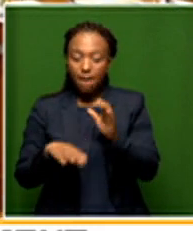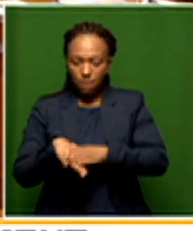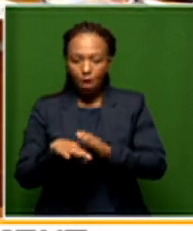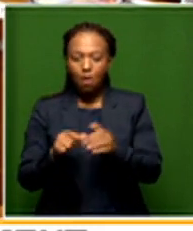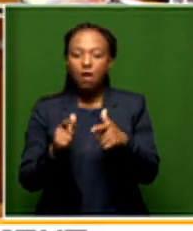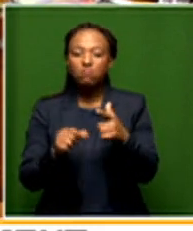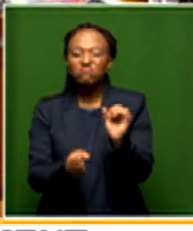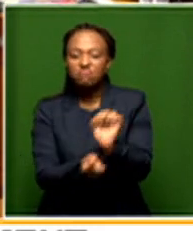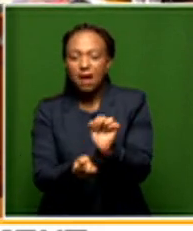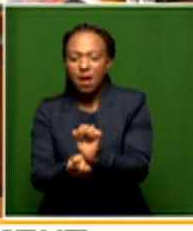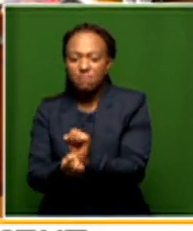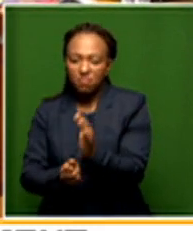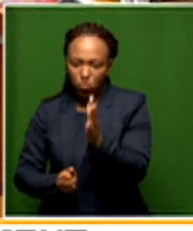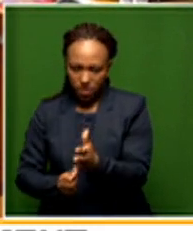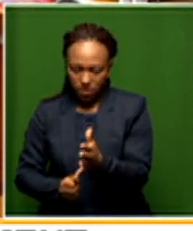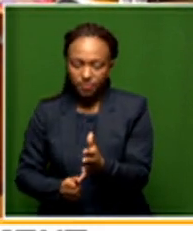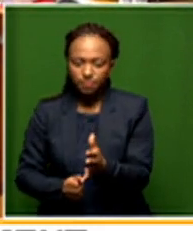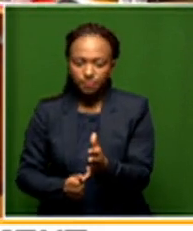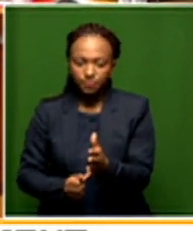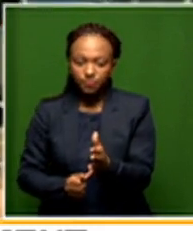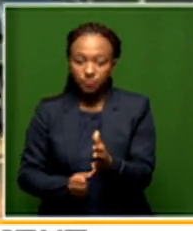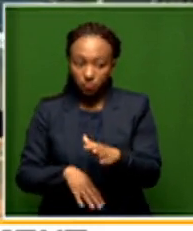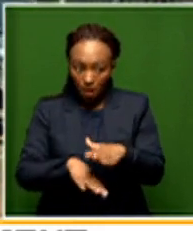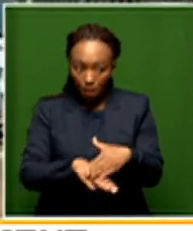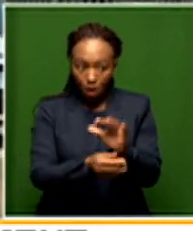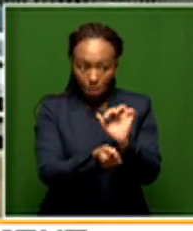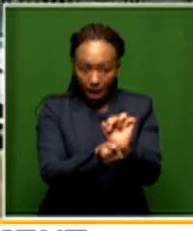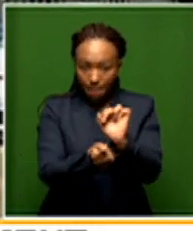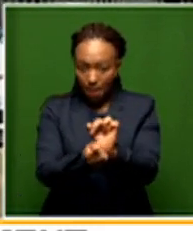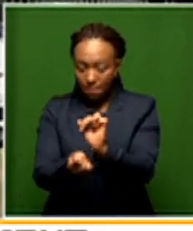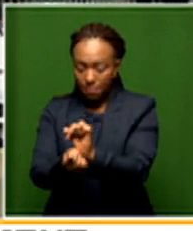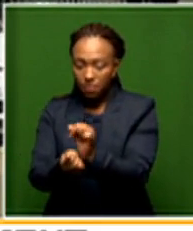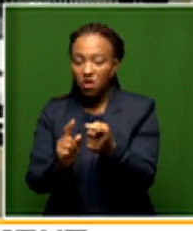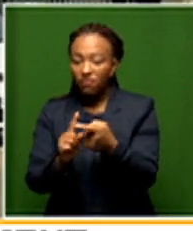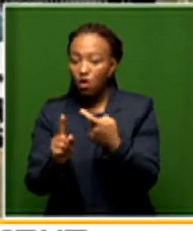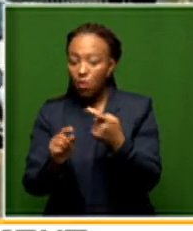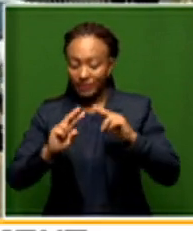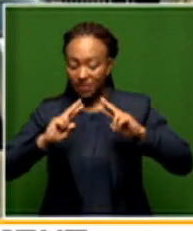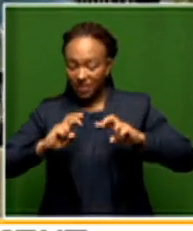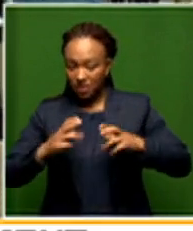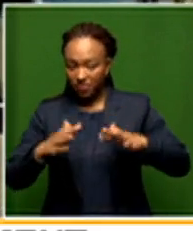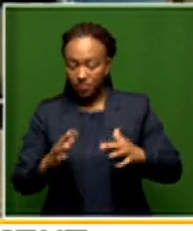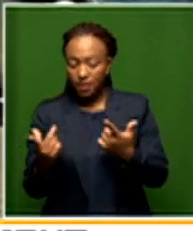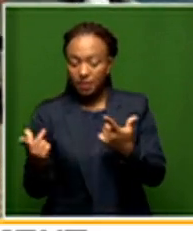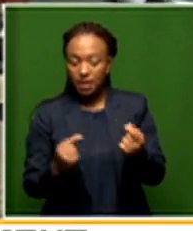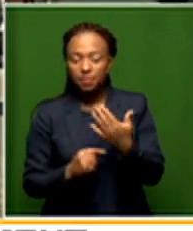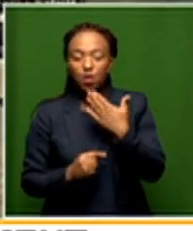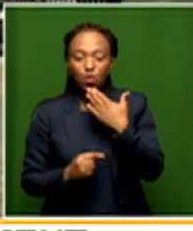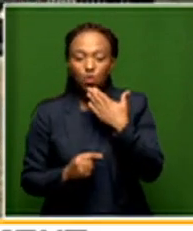we can expect that there are going to be many more other arrests to flow from the investigations that have been done, both by